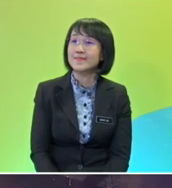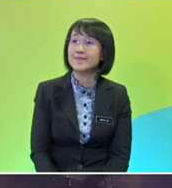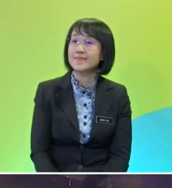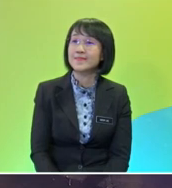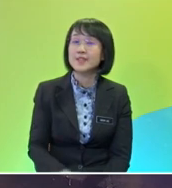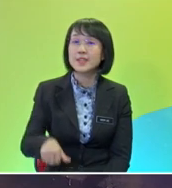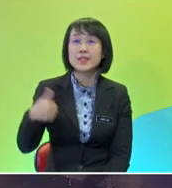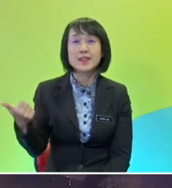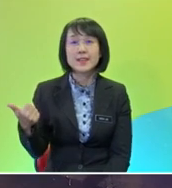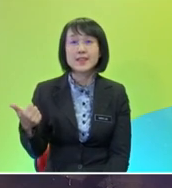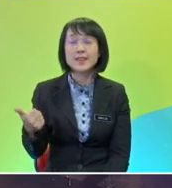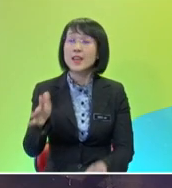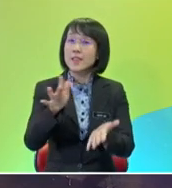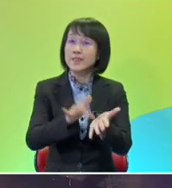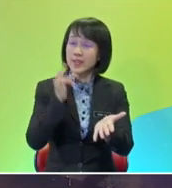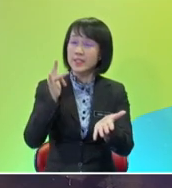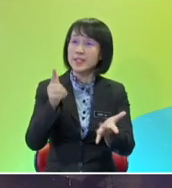of fast food?